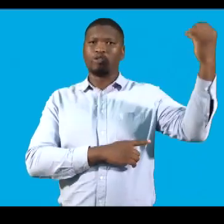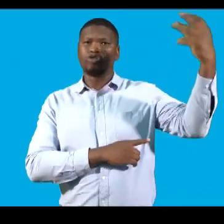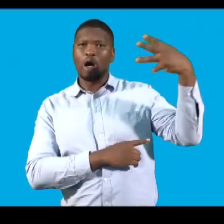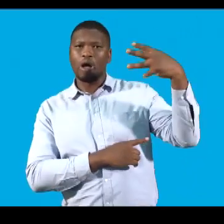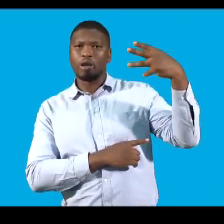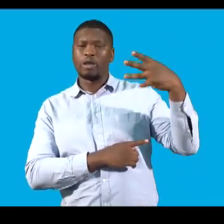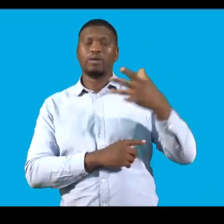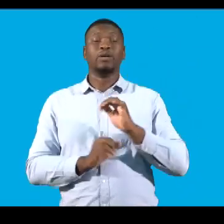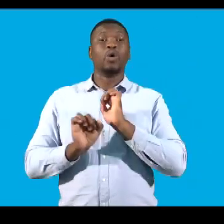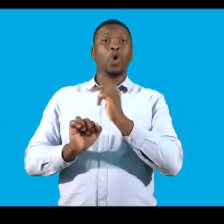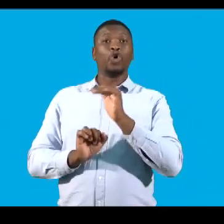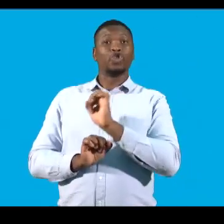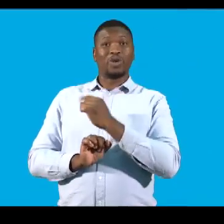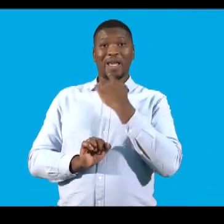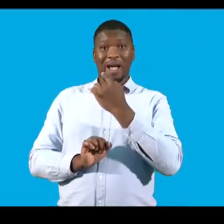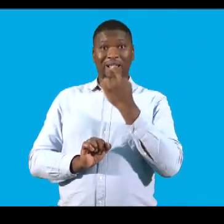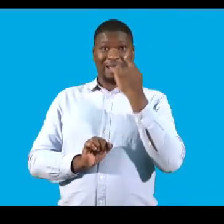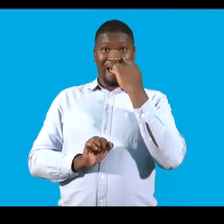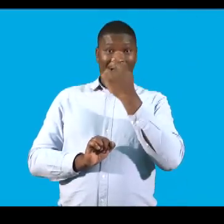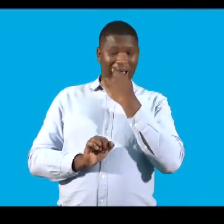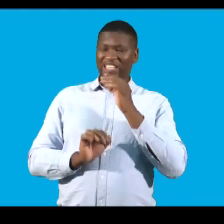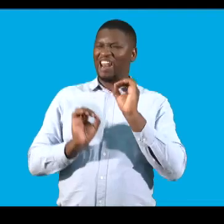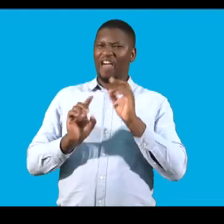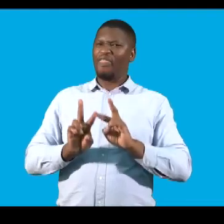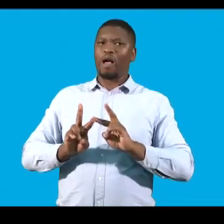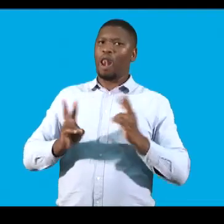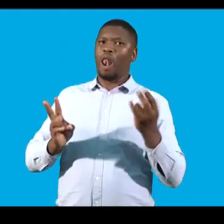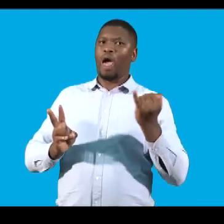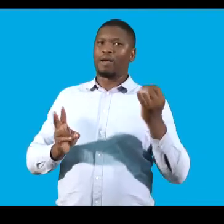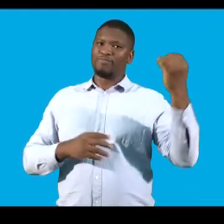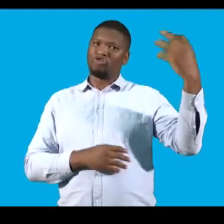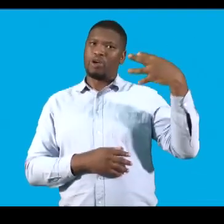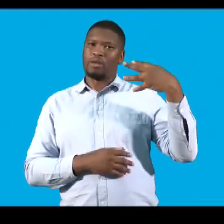by stating her eyes are nothing like the sun.